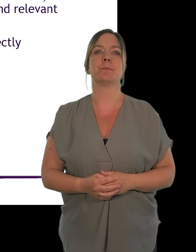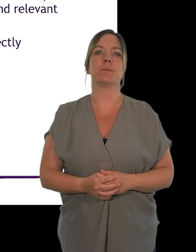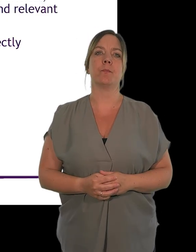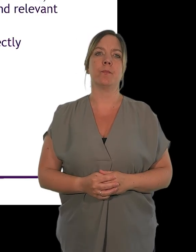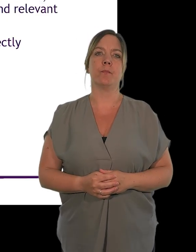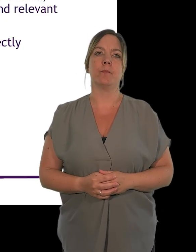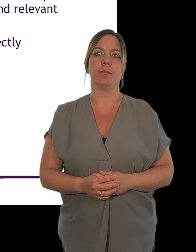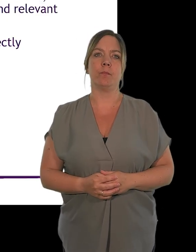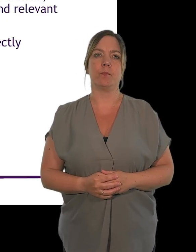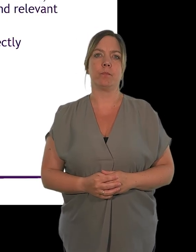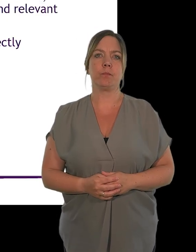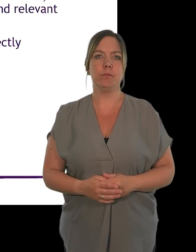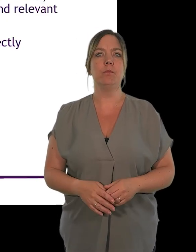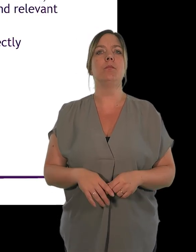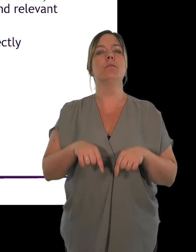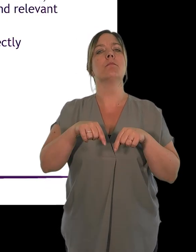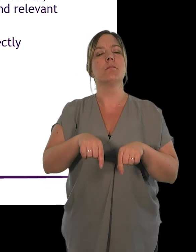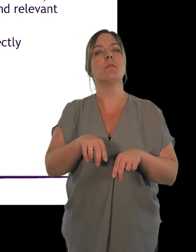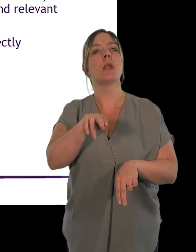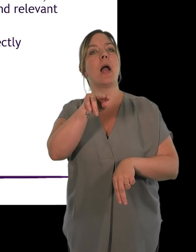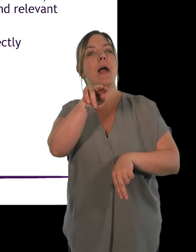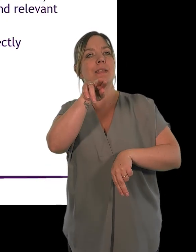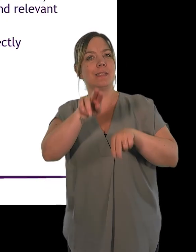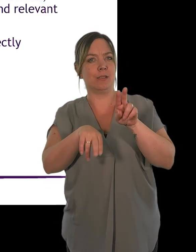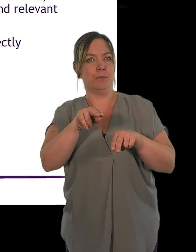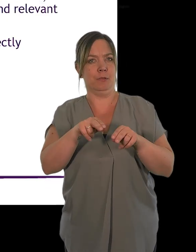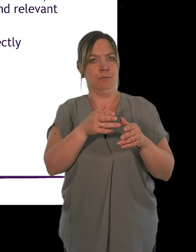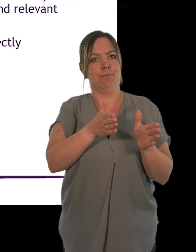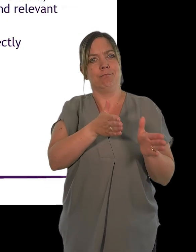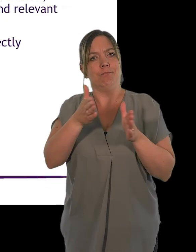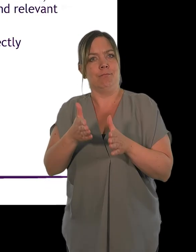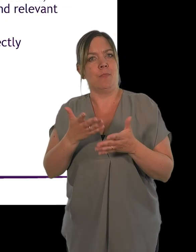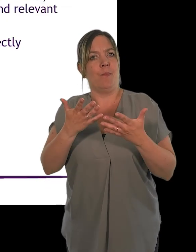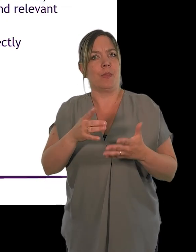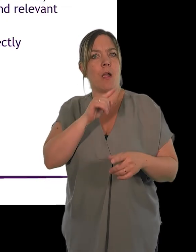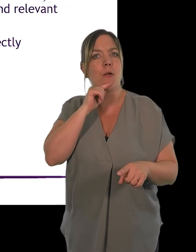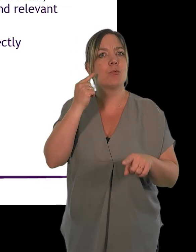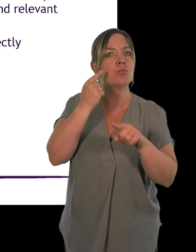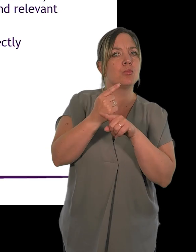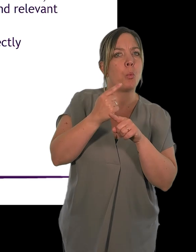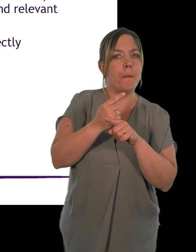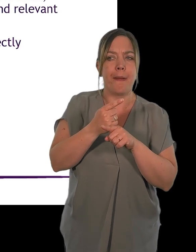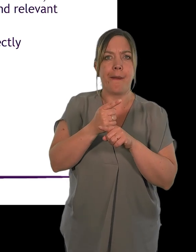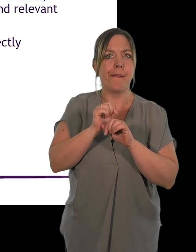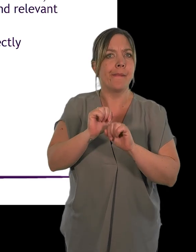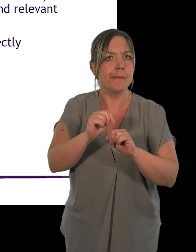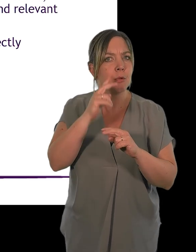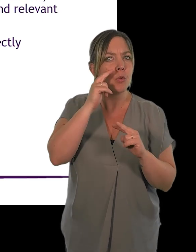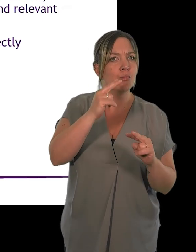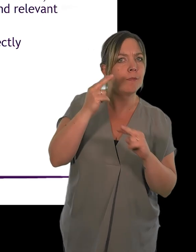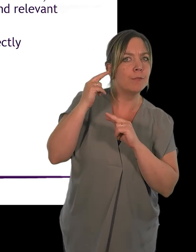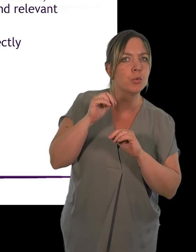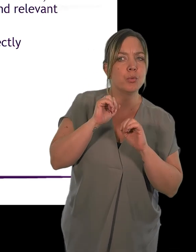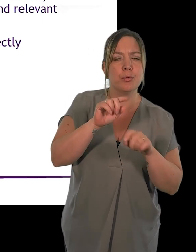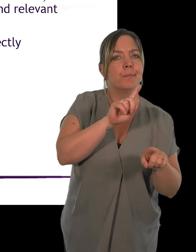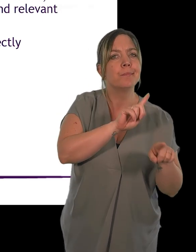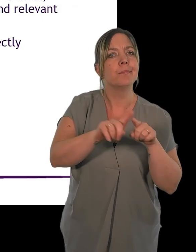For the next part of preparing for the assessment, I want to talk about reviewing the relevant